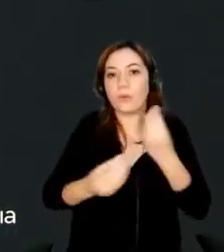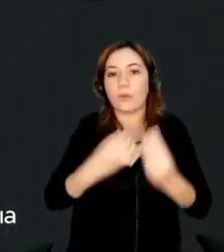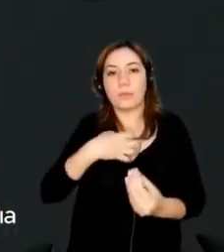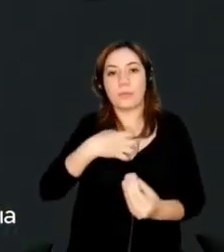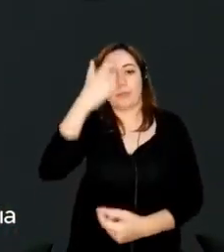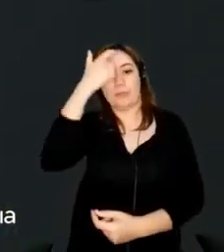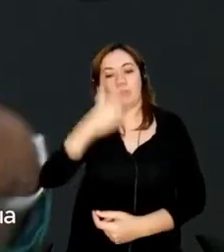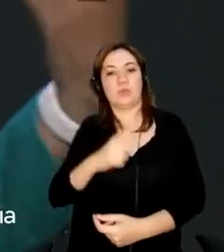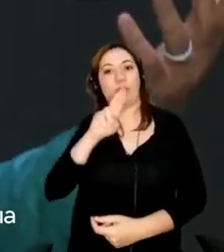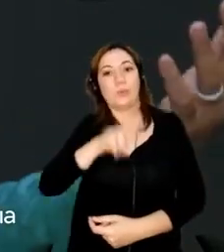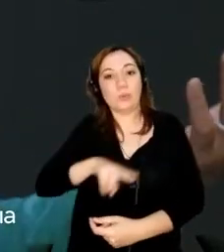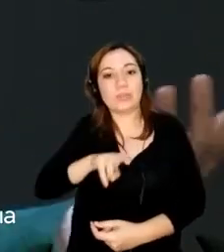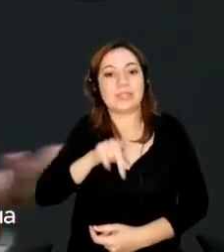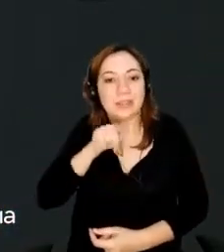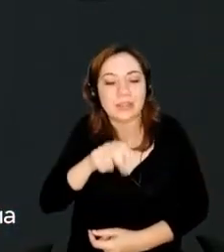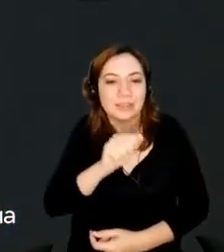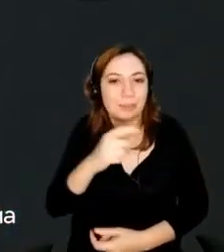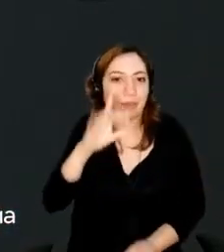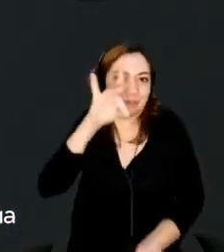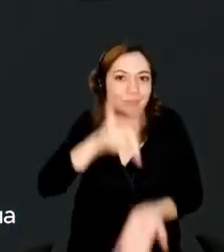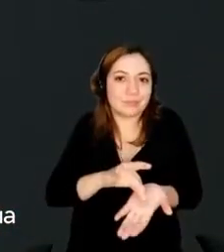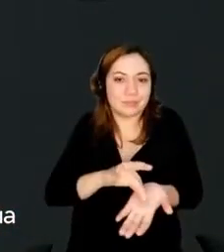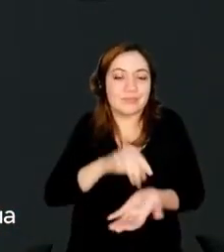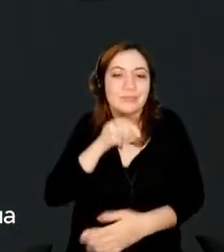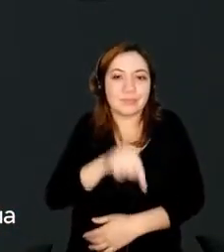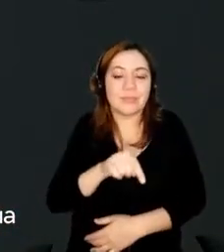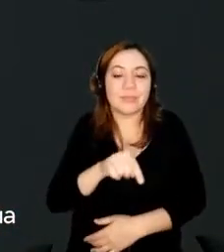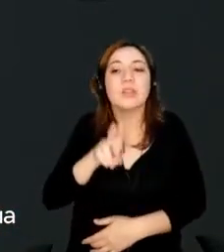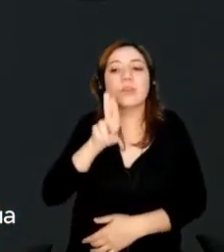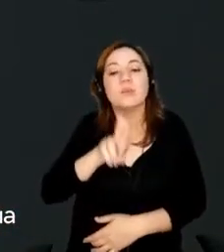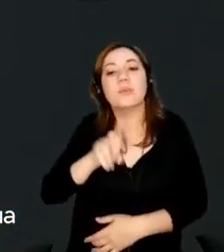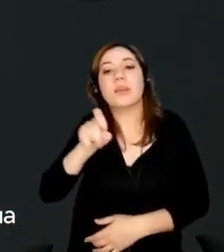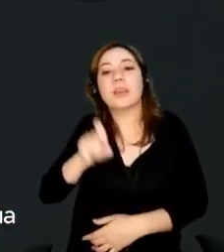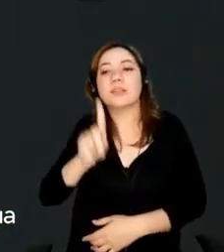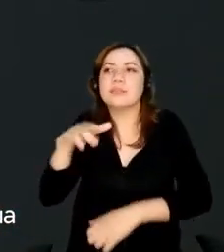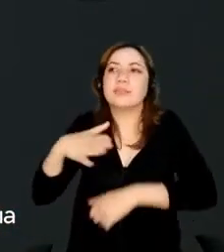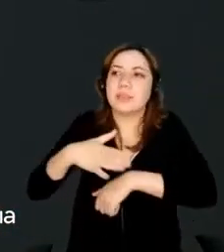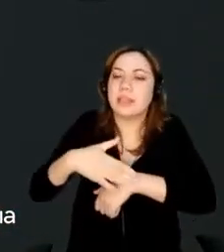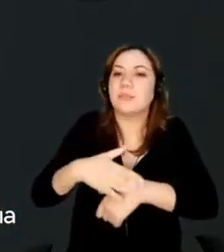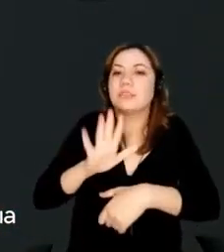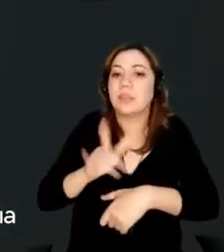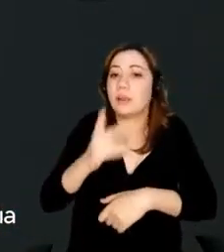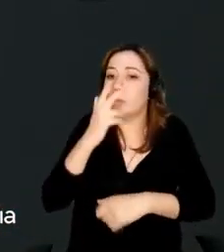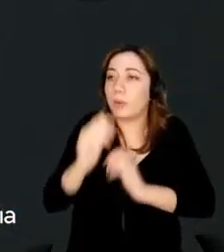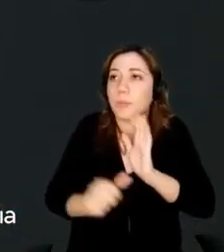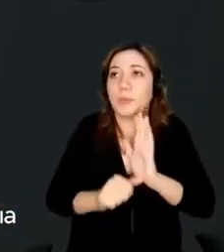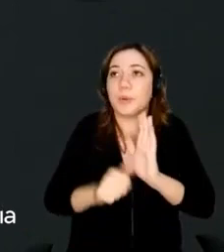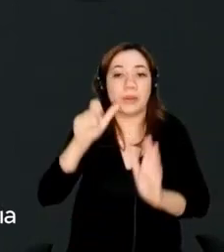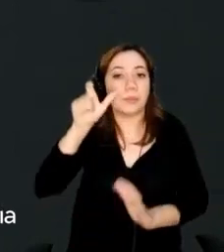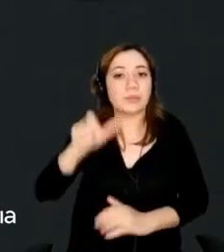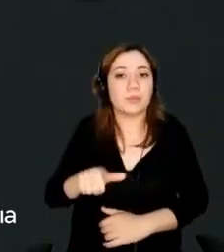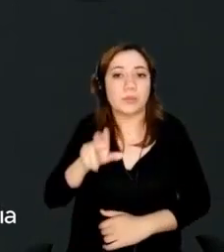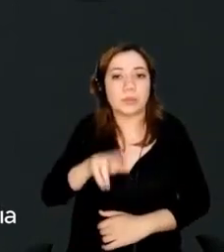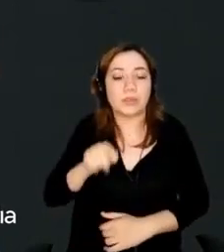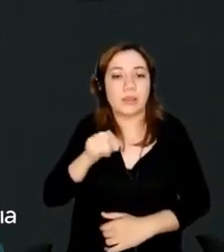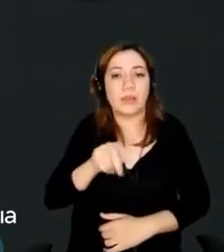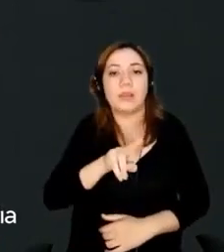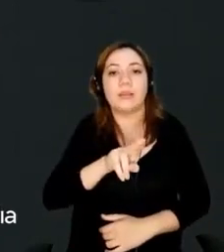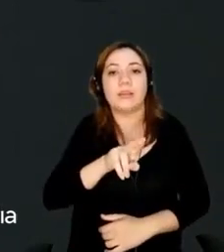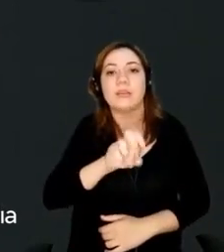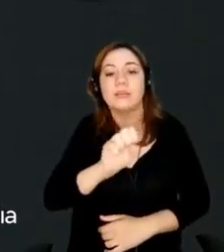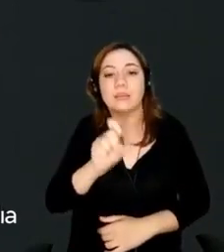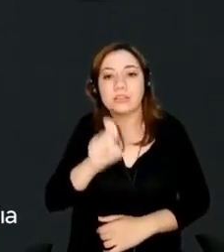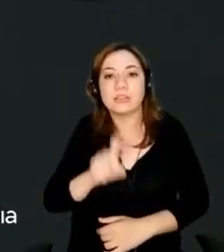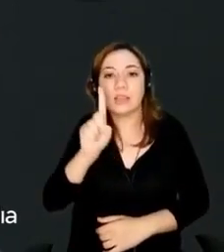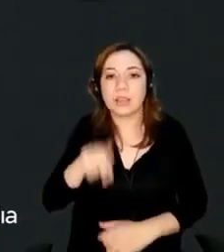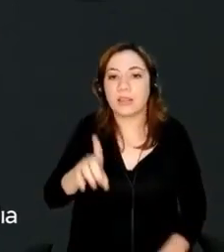right? So that UX. And so user experience has been around for a long time. Actually, one of the first user experience people was Don Norman in Apple, and he coined the term,